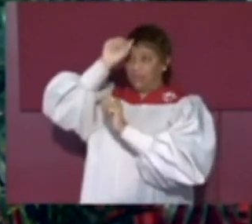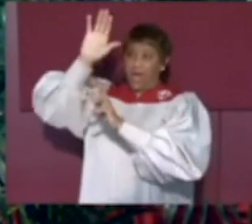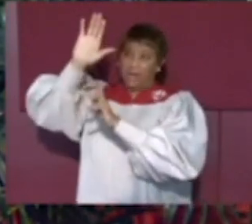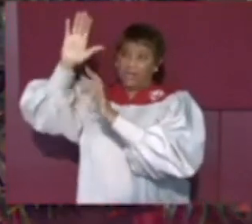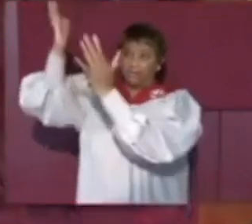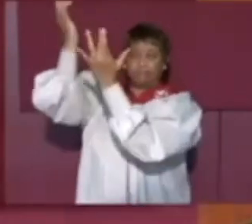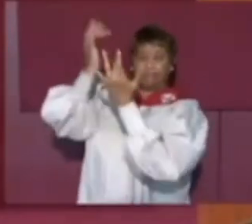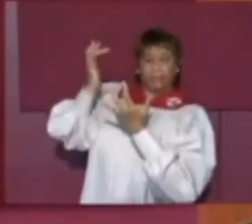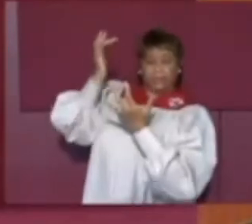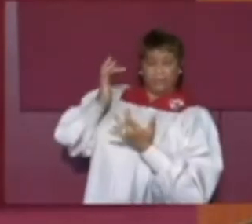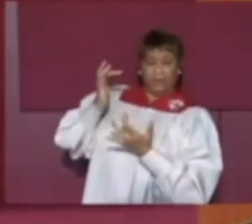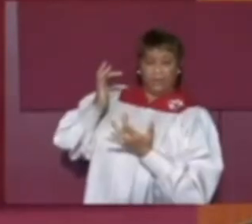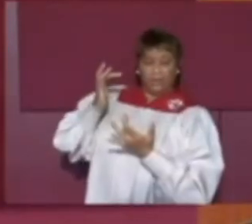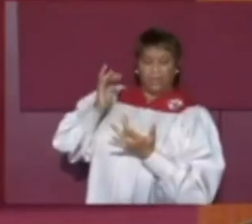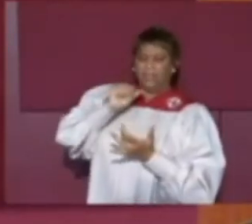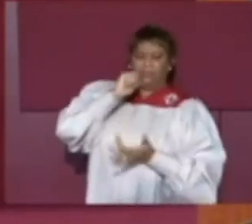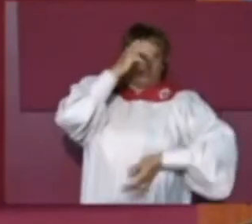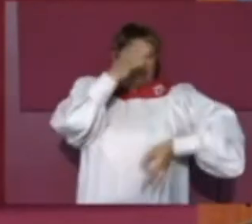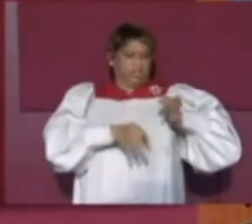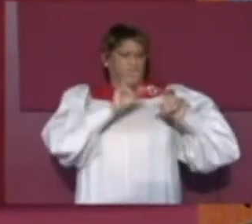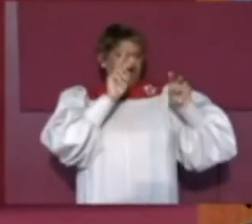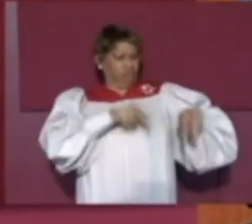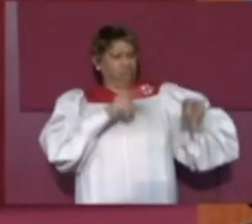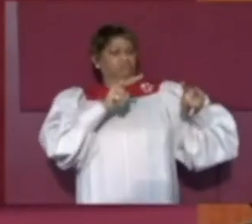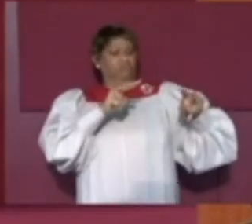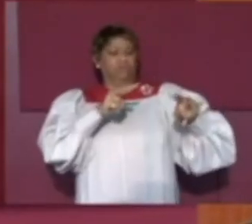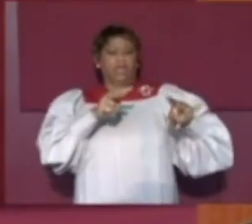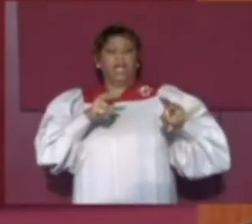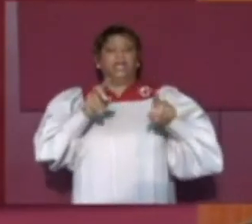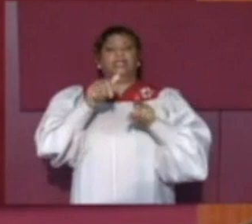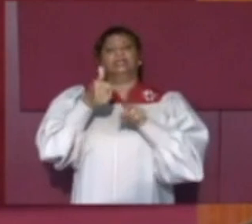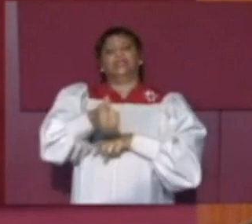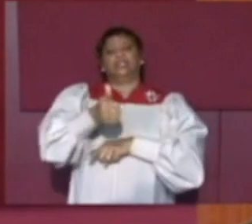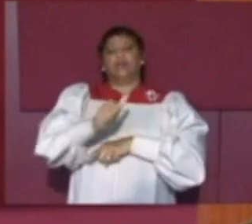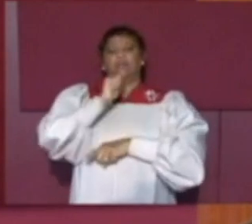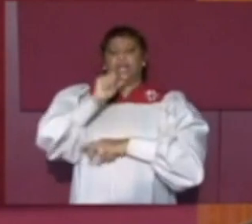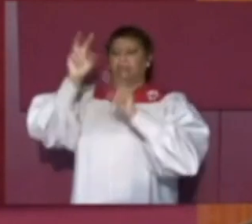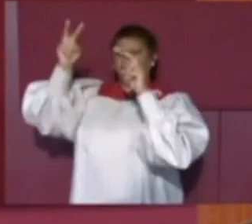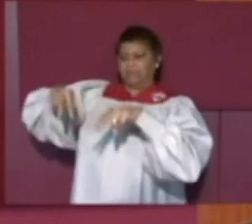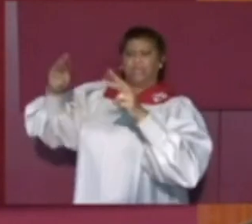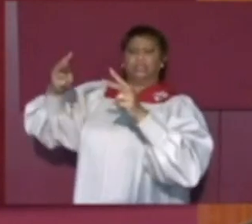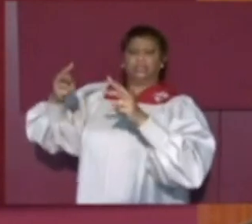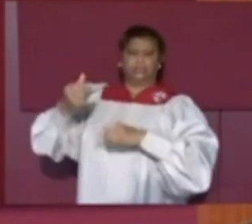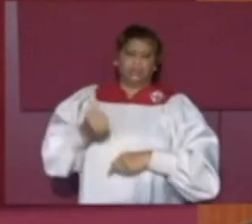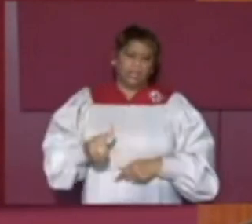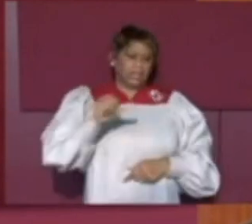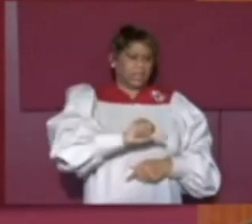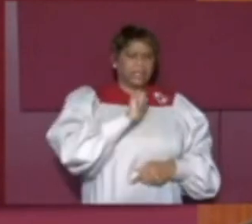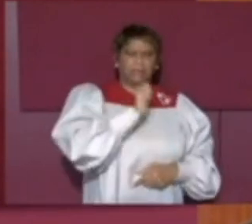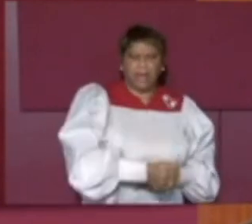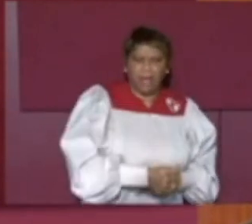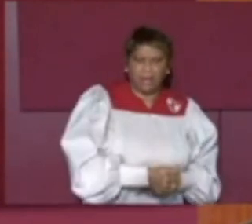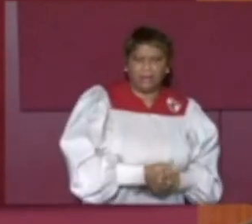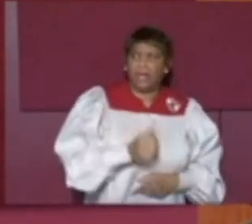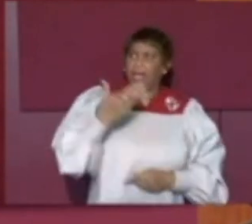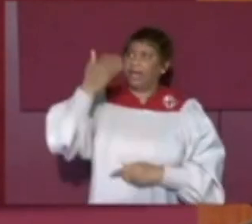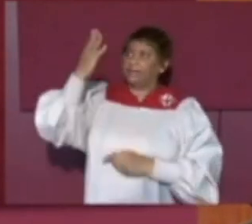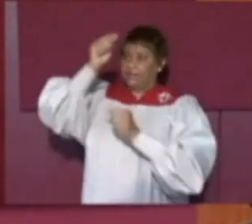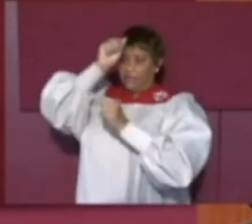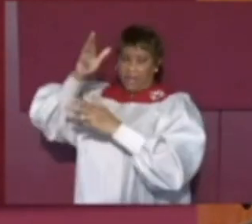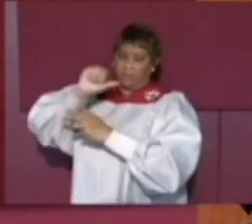is merciful. Judge not, and you shall not be judged. Condemn not, and you shall not be